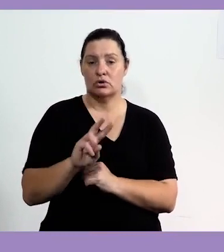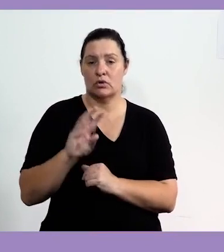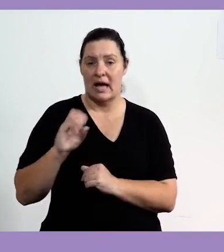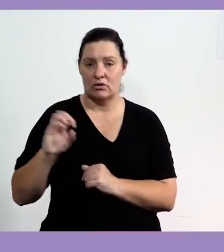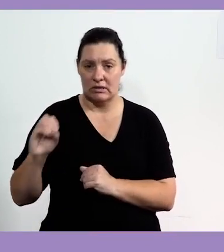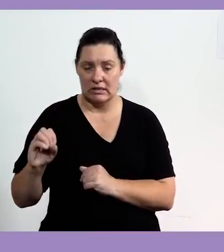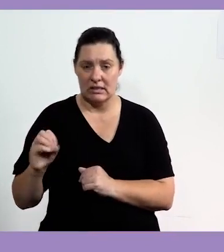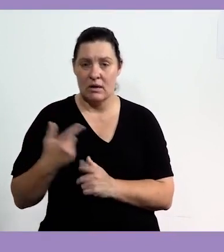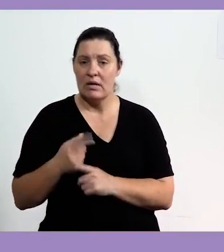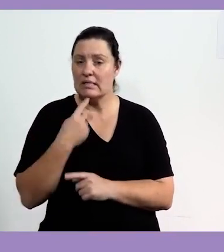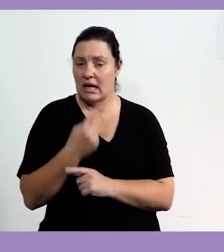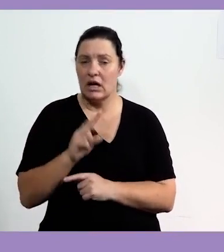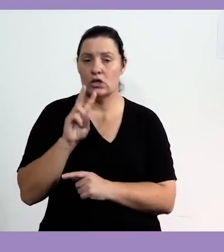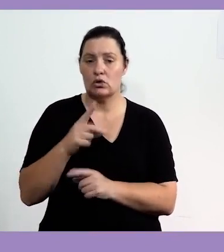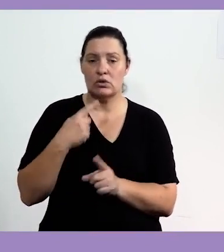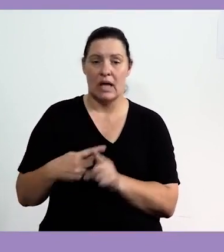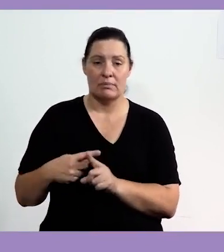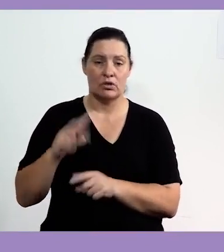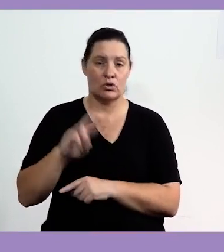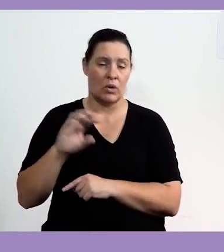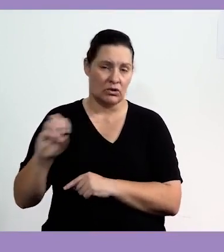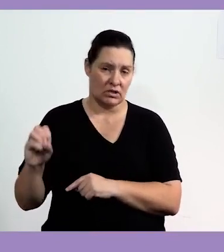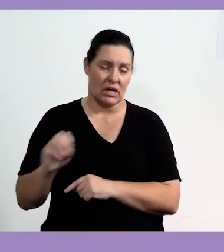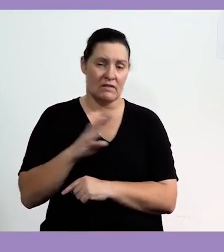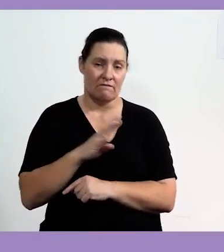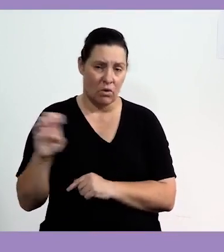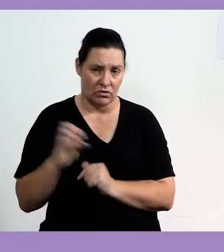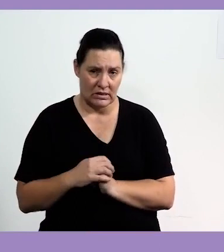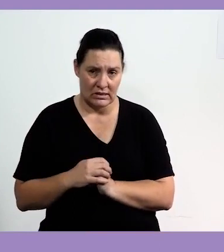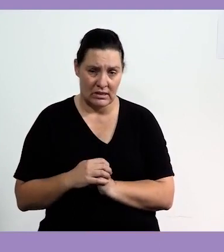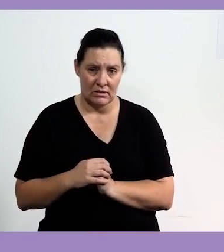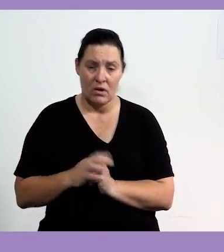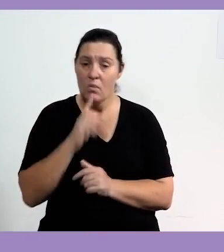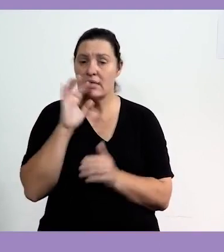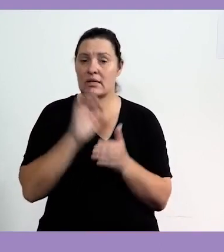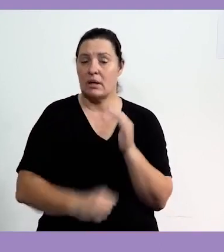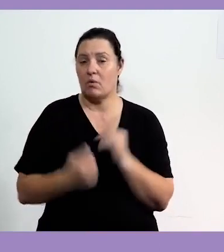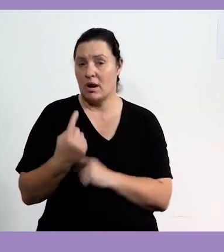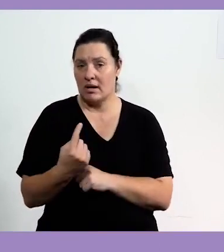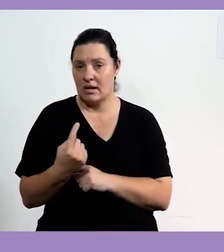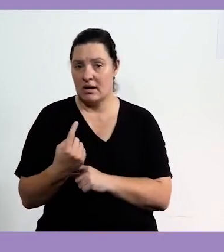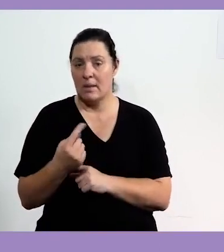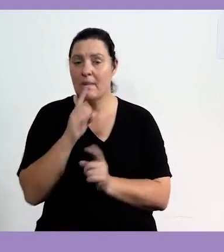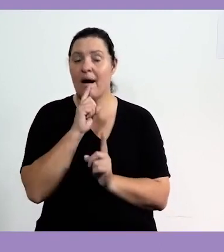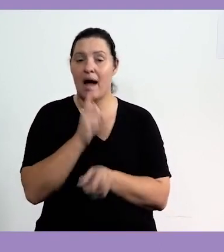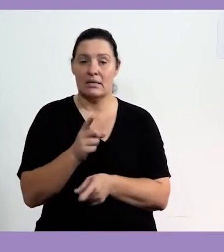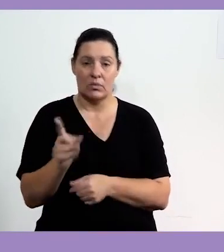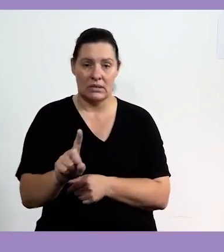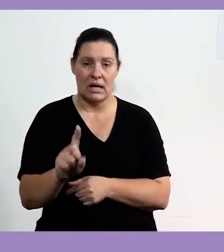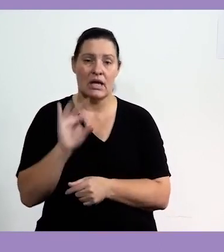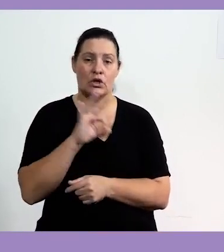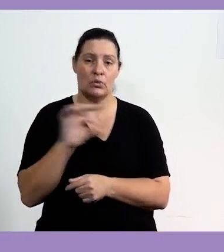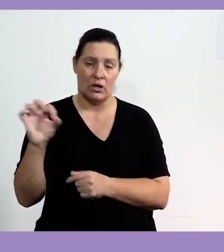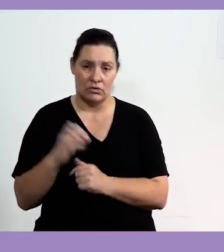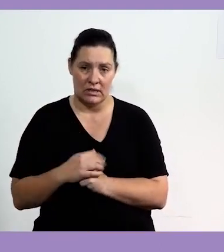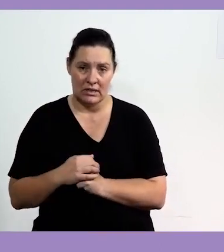term number 200, we are going to say 2 multiplied by 200, which is 400. And when we subtract 1, my answer